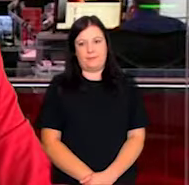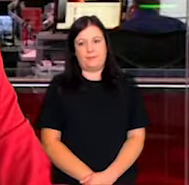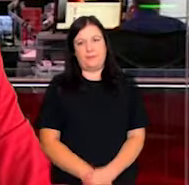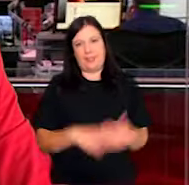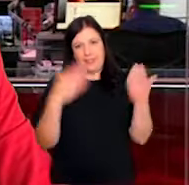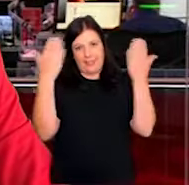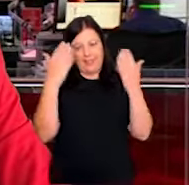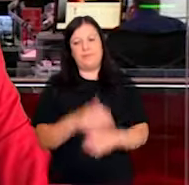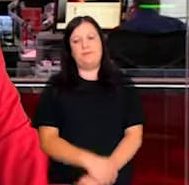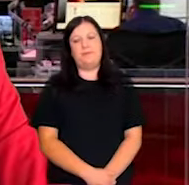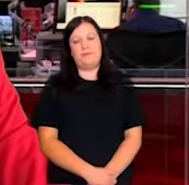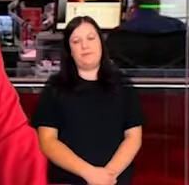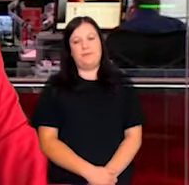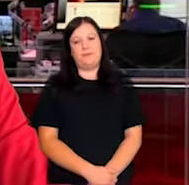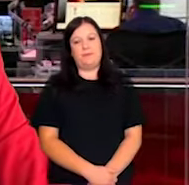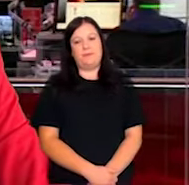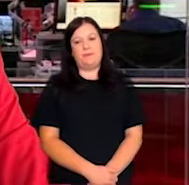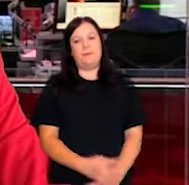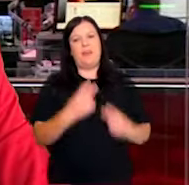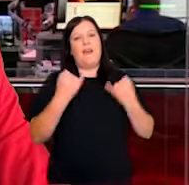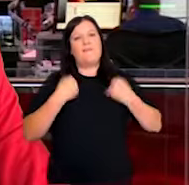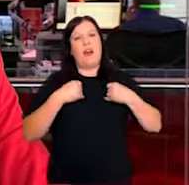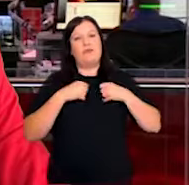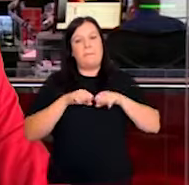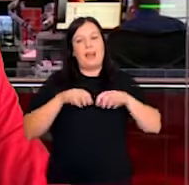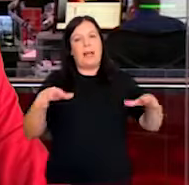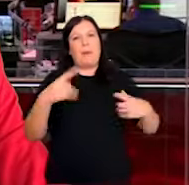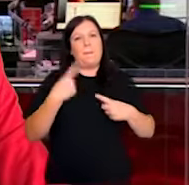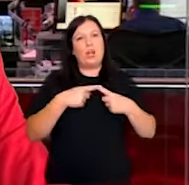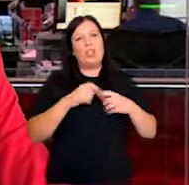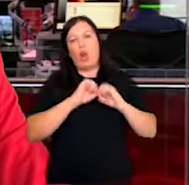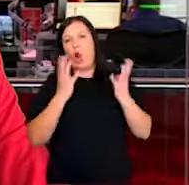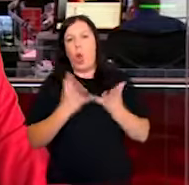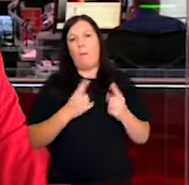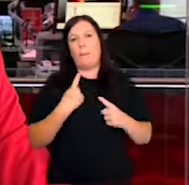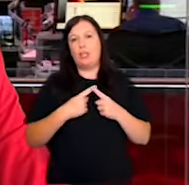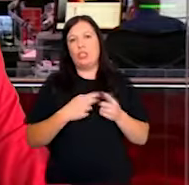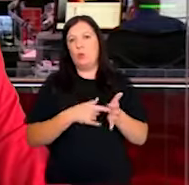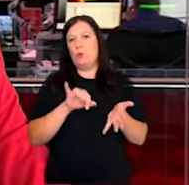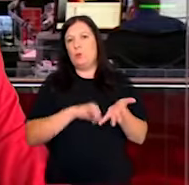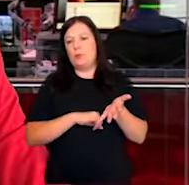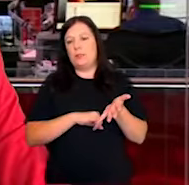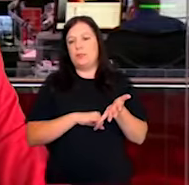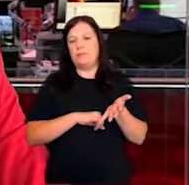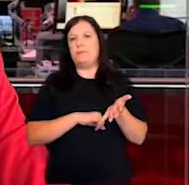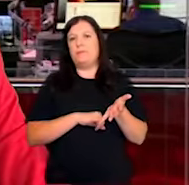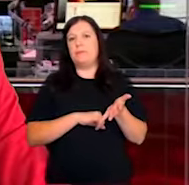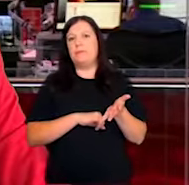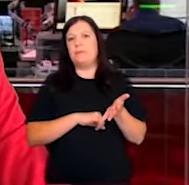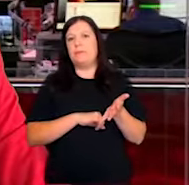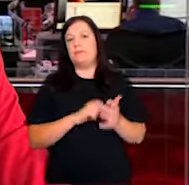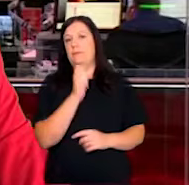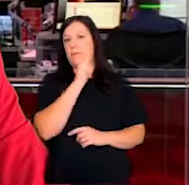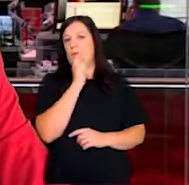Good evening, and welcome to Virus Pandemic Emergency Global Emergency. Today I have the leader of